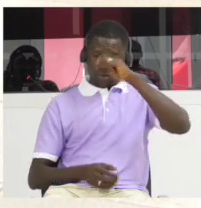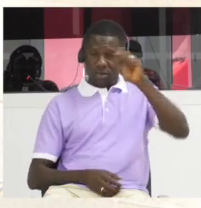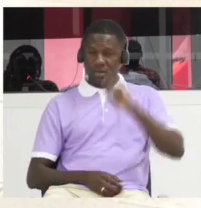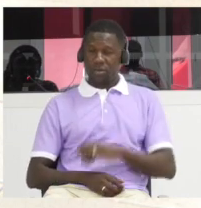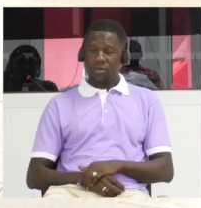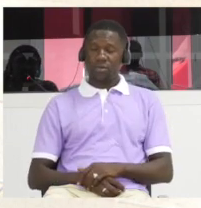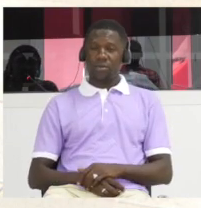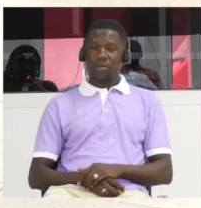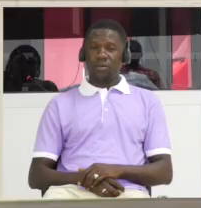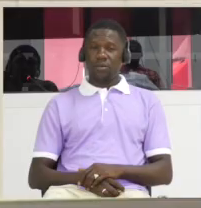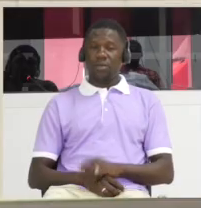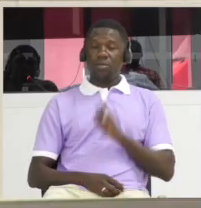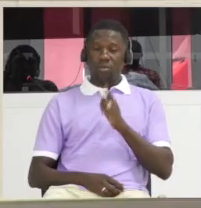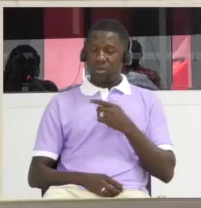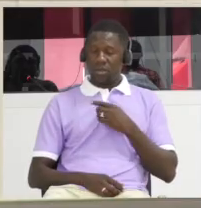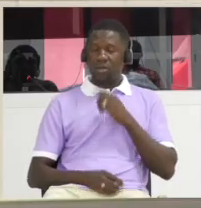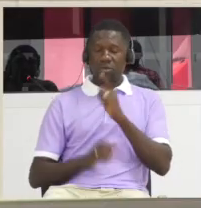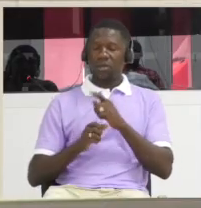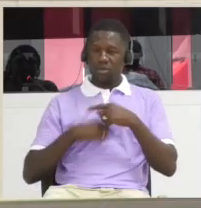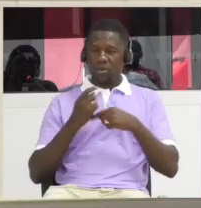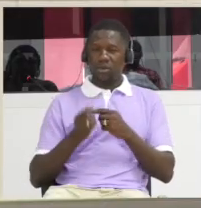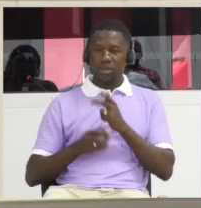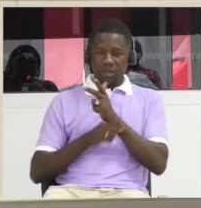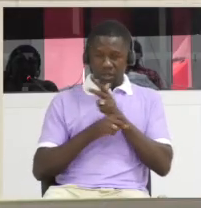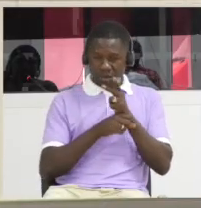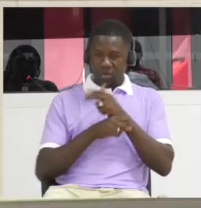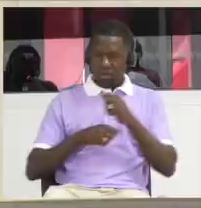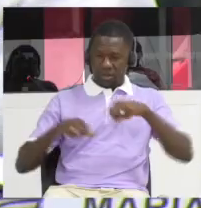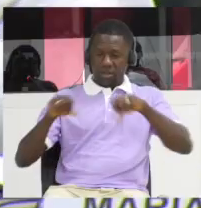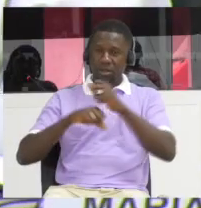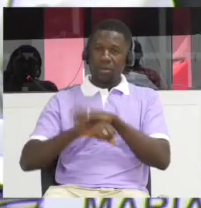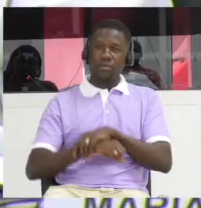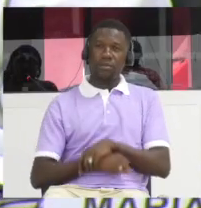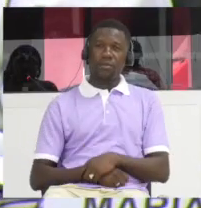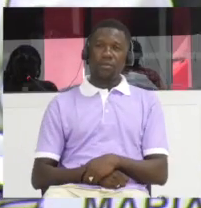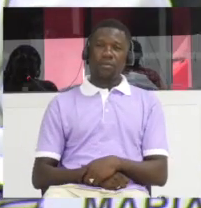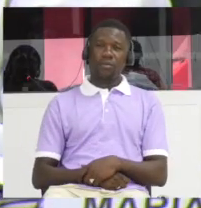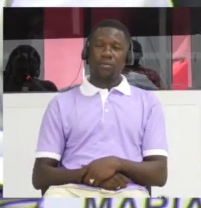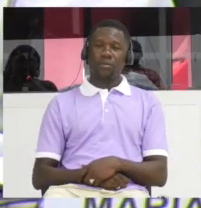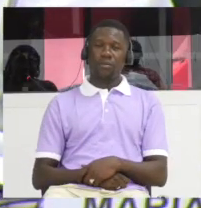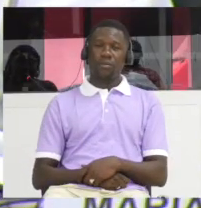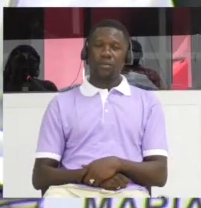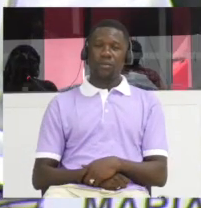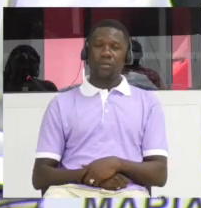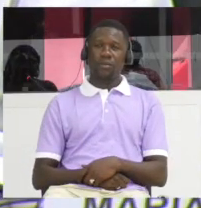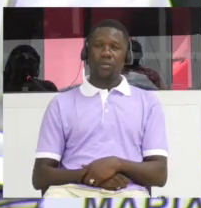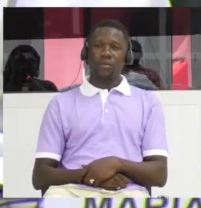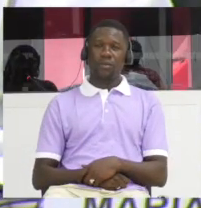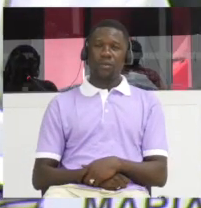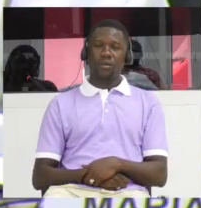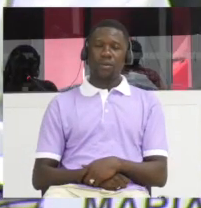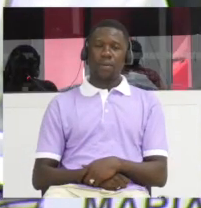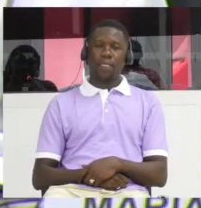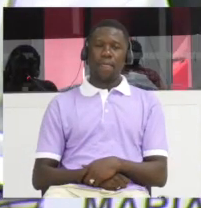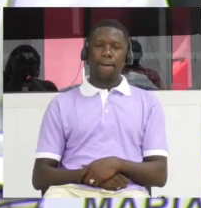in security matters. But what made you